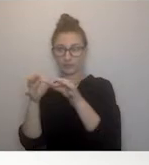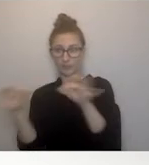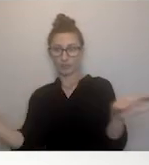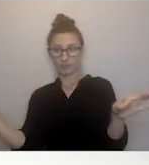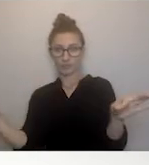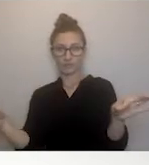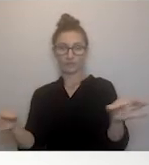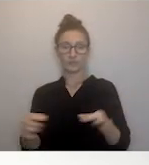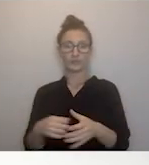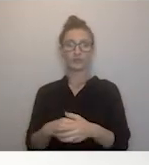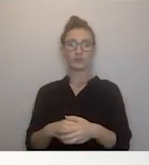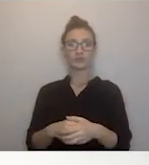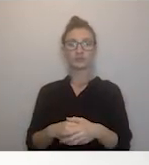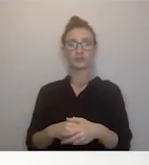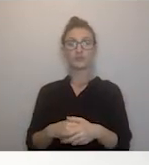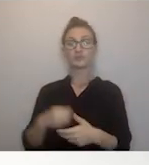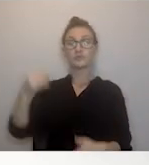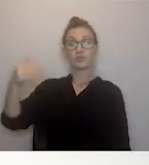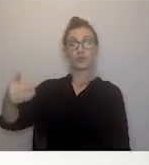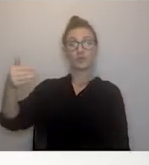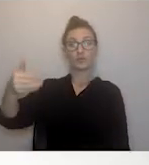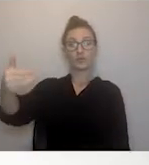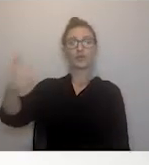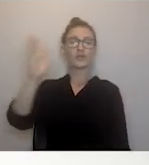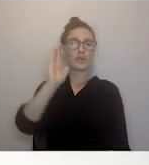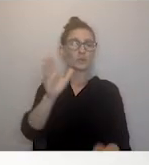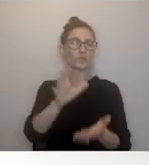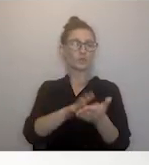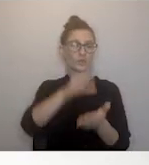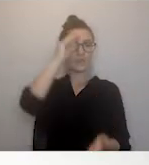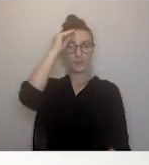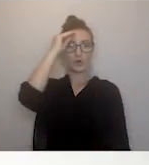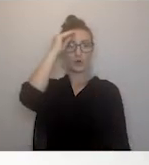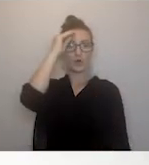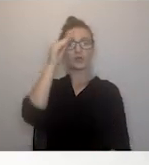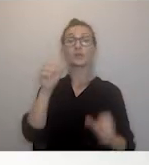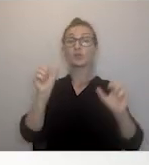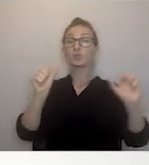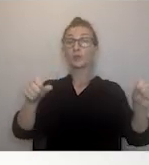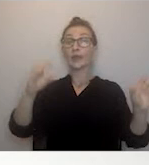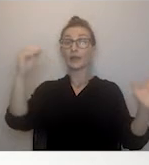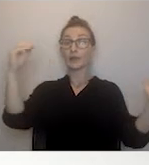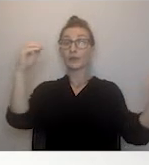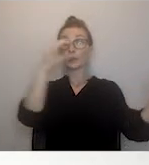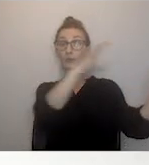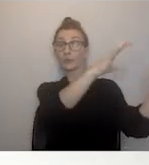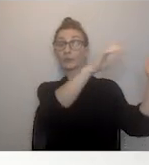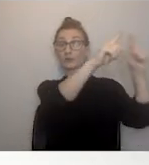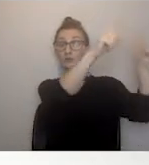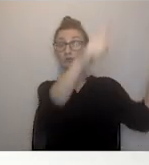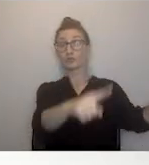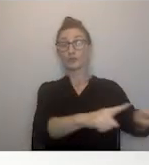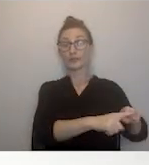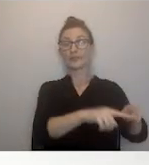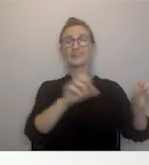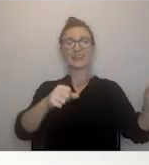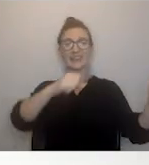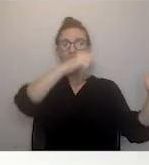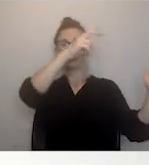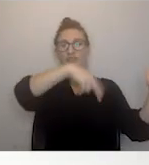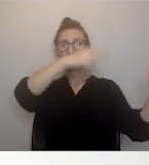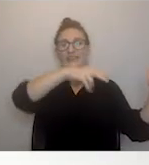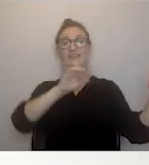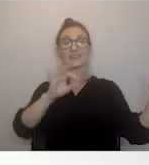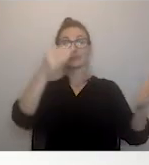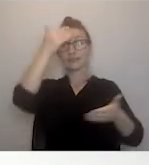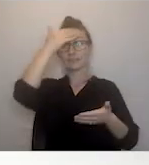to read the lines, but over time they'll generally memorize it, or you can have it big and blown up on the screen, so after you've done repeat after me,